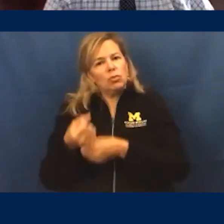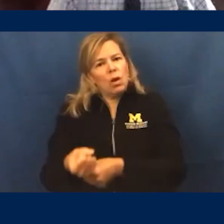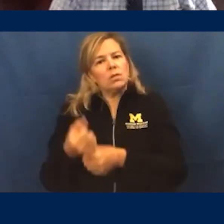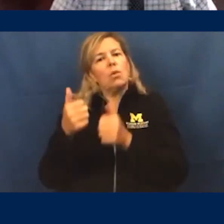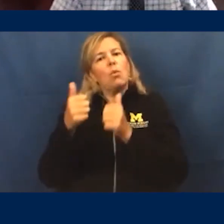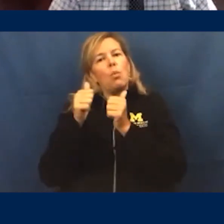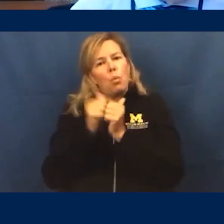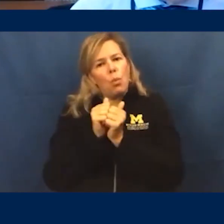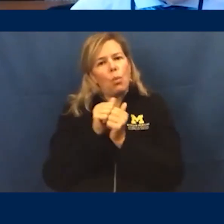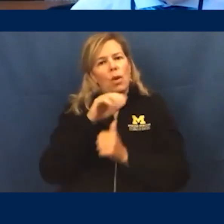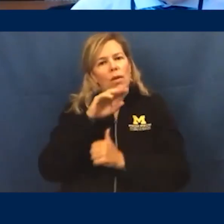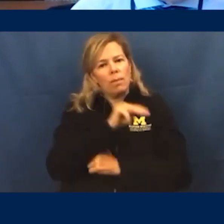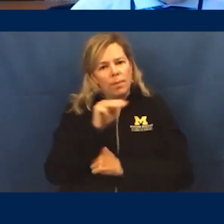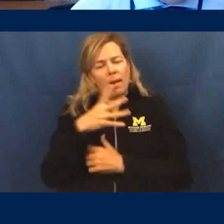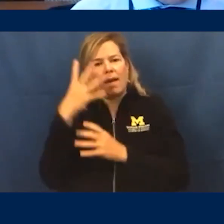Michigan Medicine?